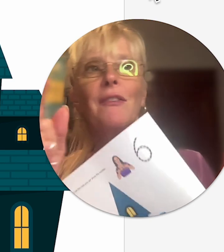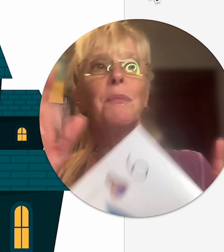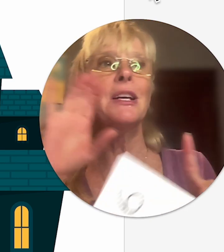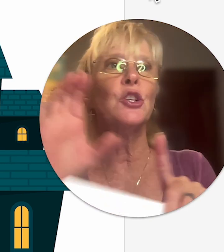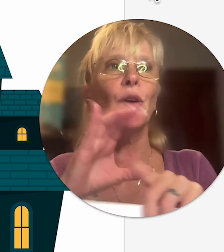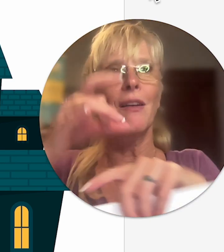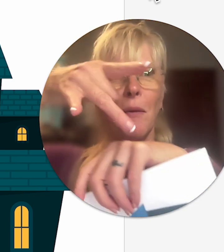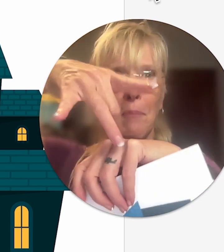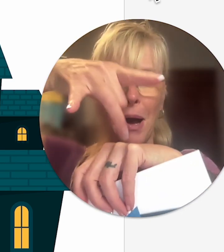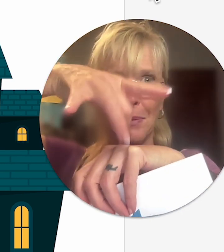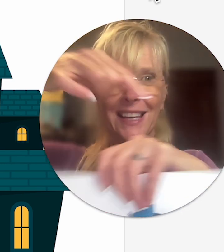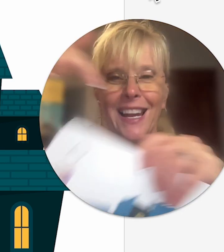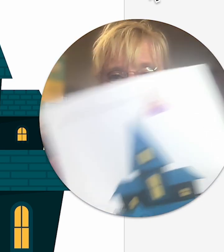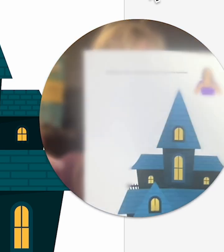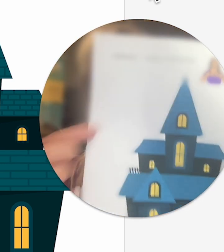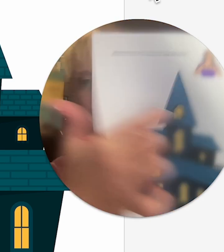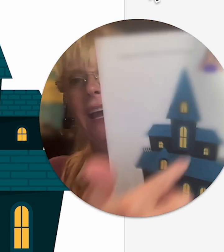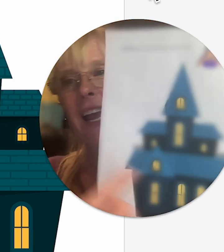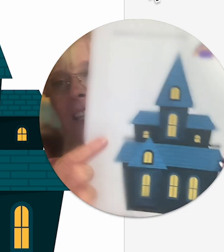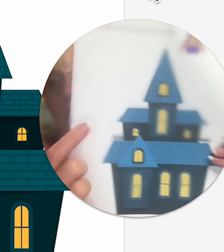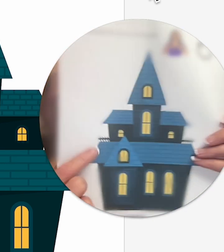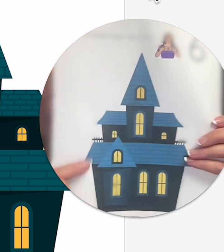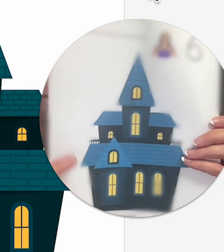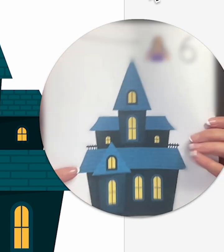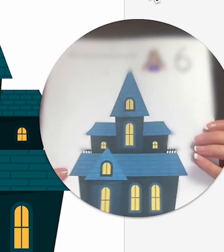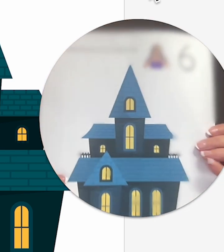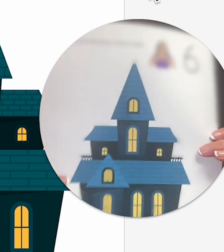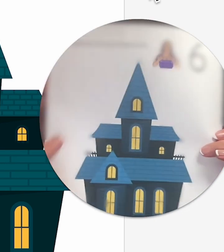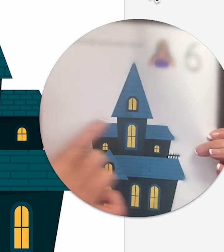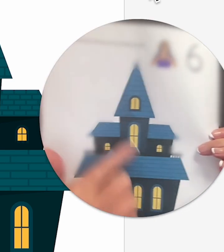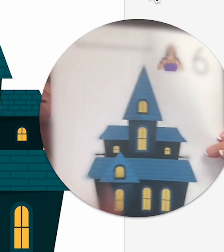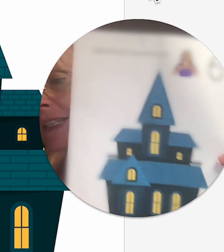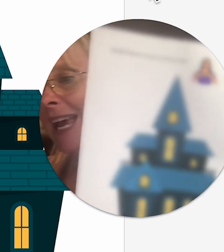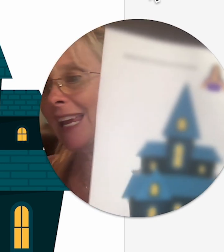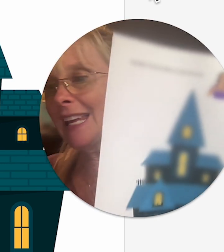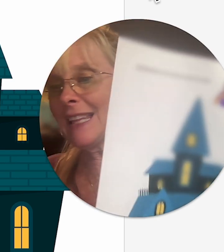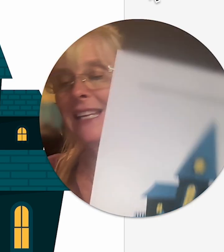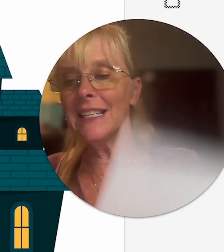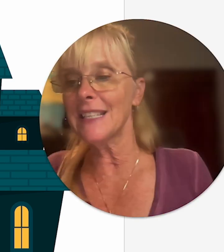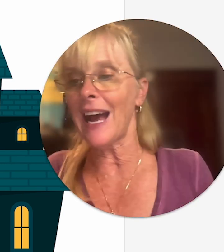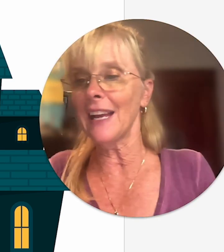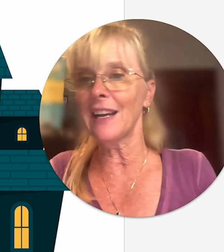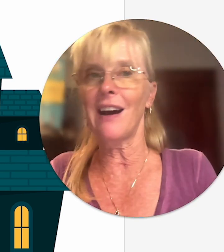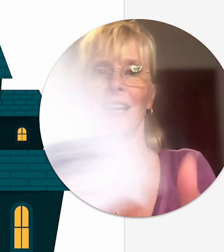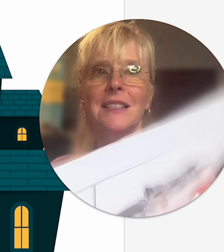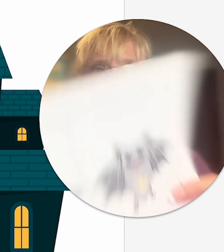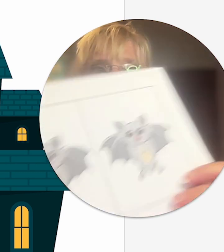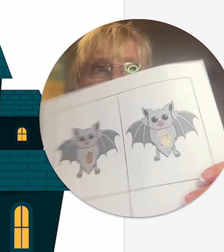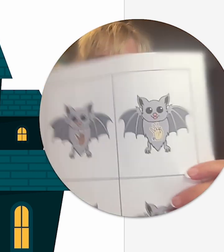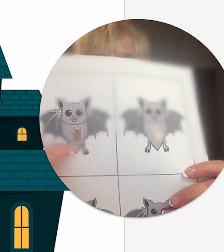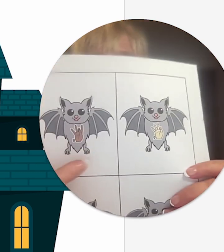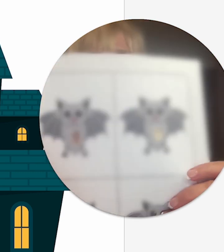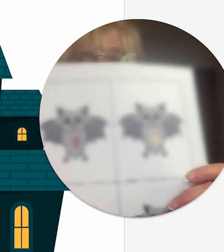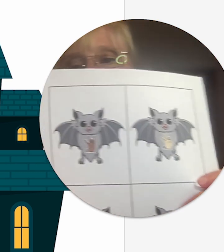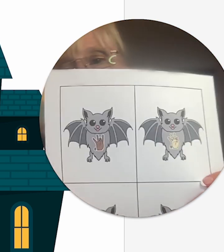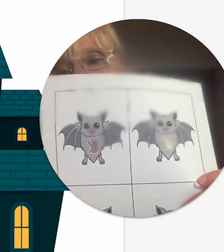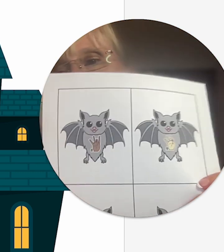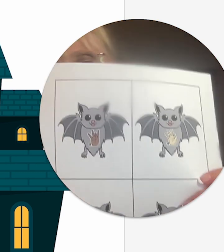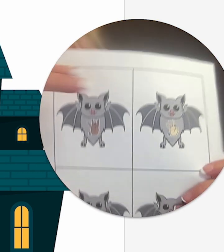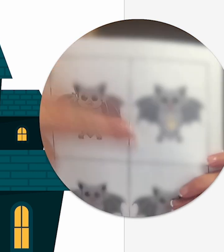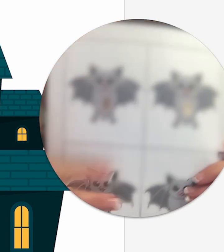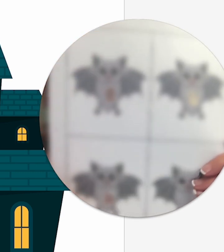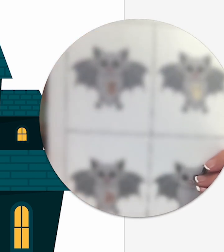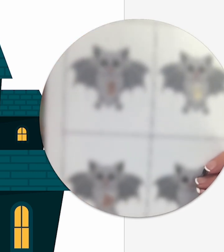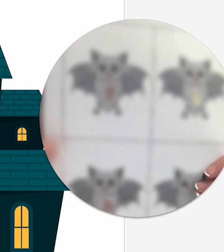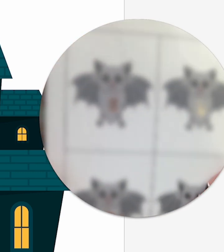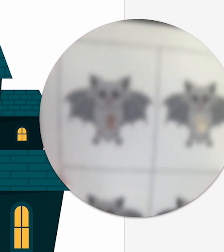also have a picture of a pumpkin as well. And so with this, you're going to be taking these icons right here and you're going to